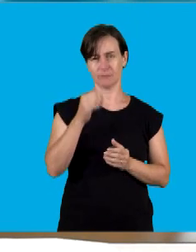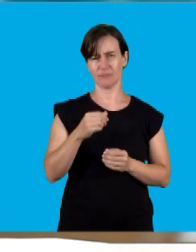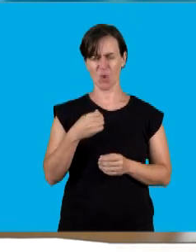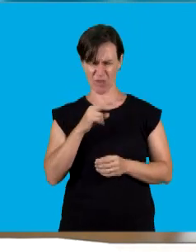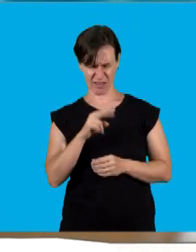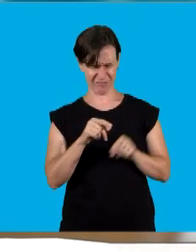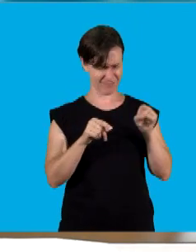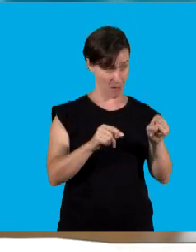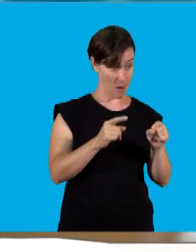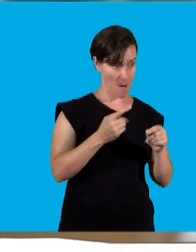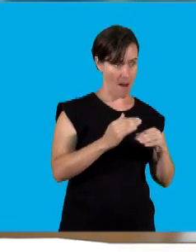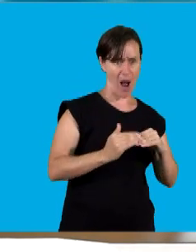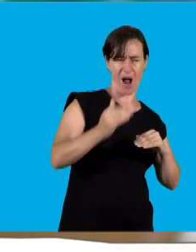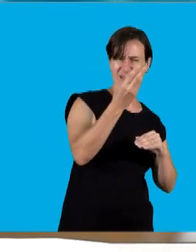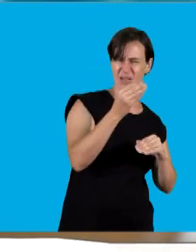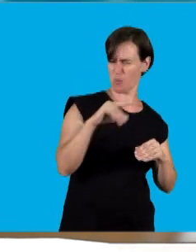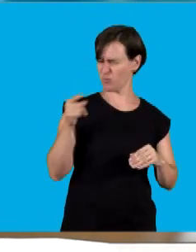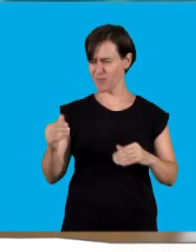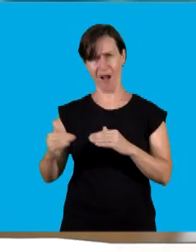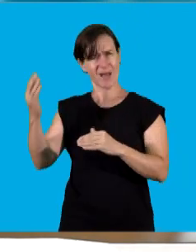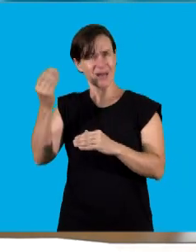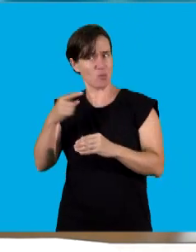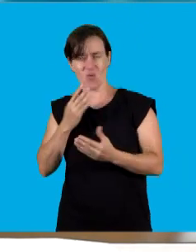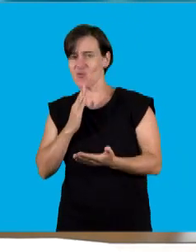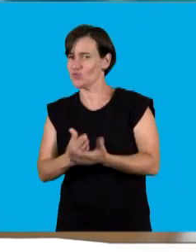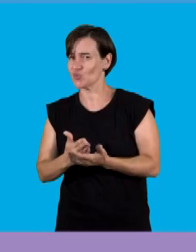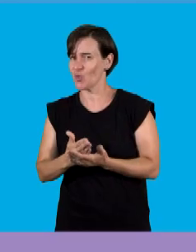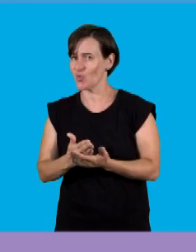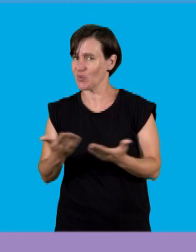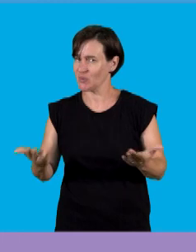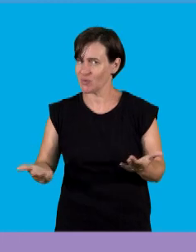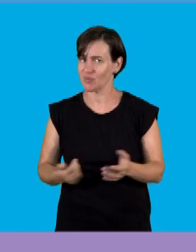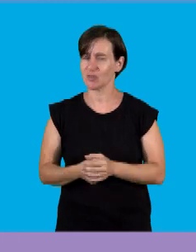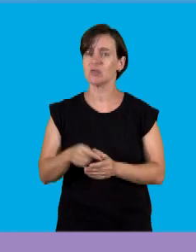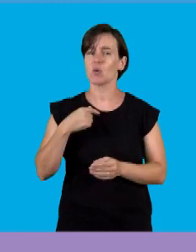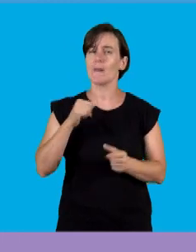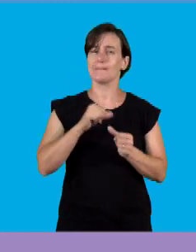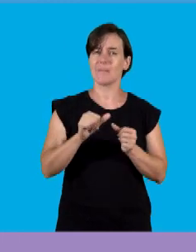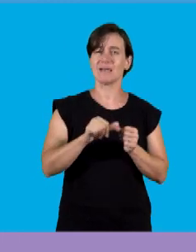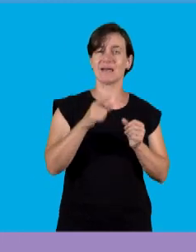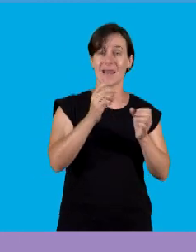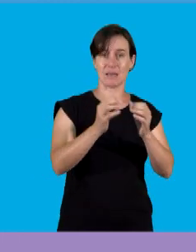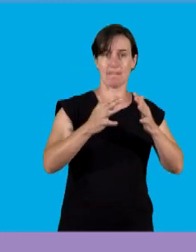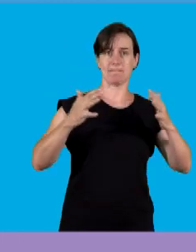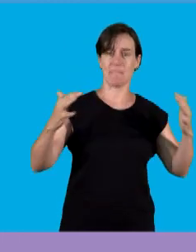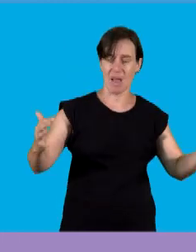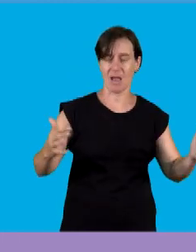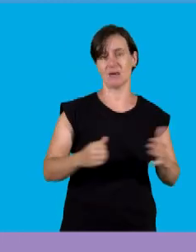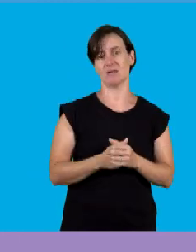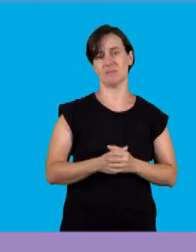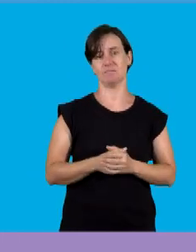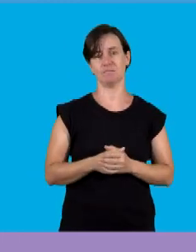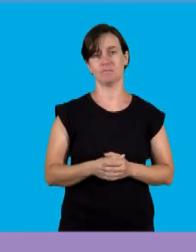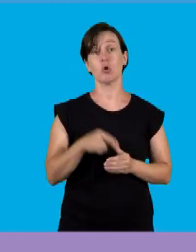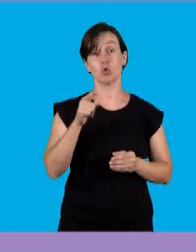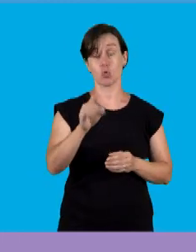which one is bigger or which one is smaller, so we need to first now expand them to exponential